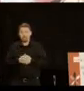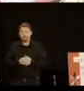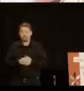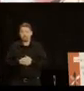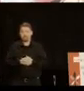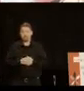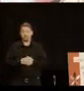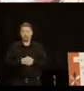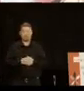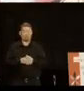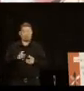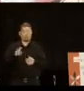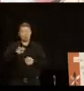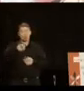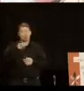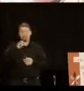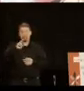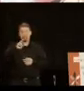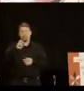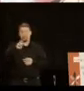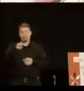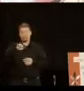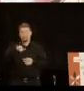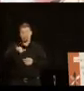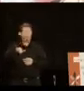I'm going to need Jeremy and the other door prizes.